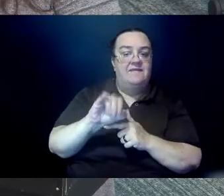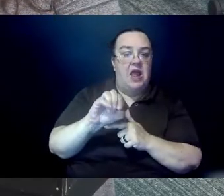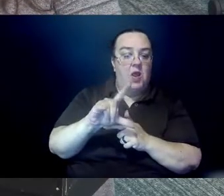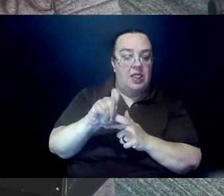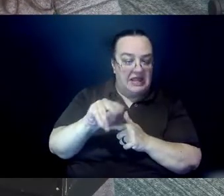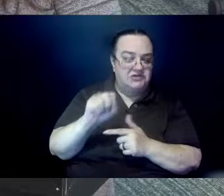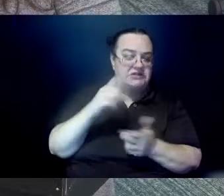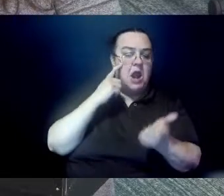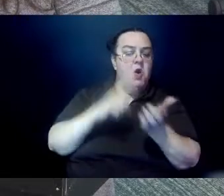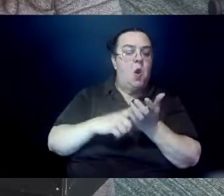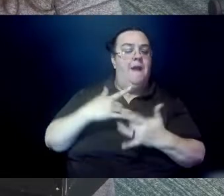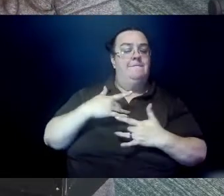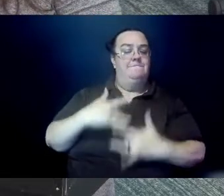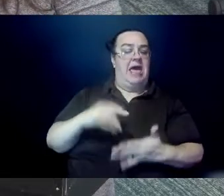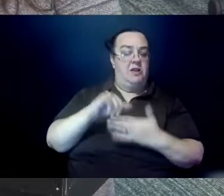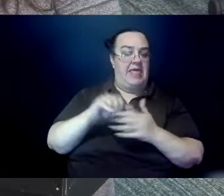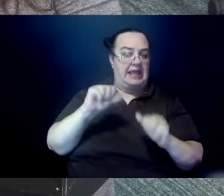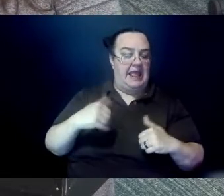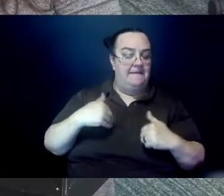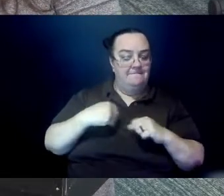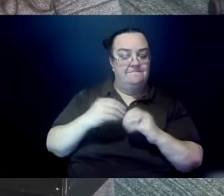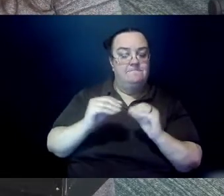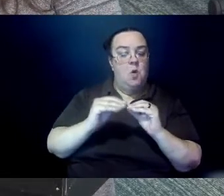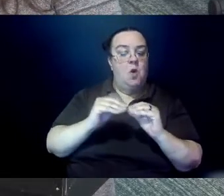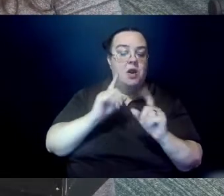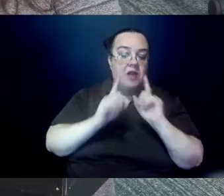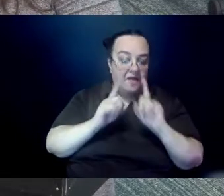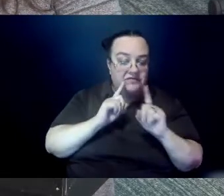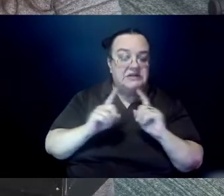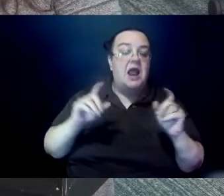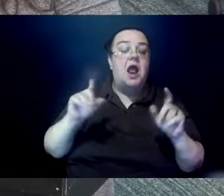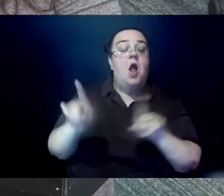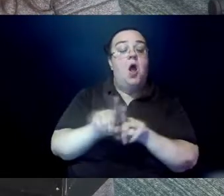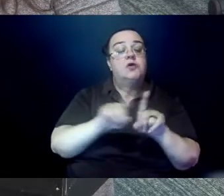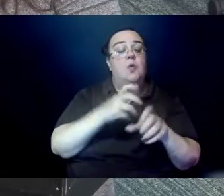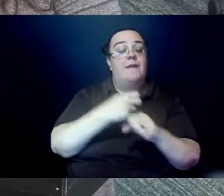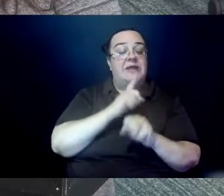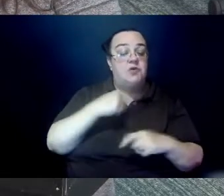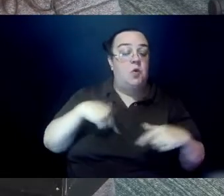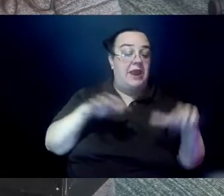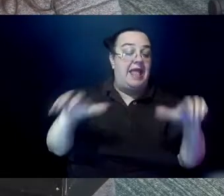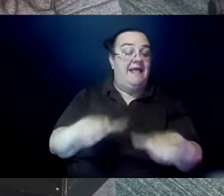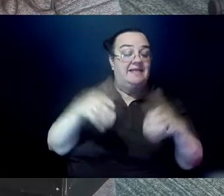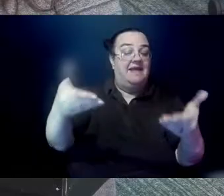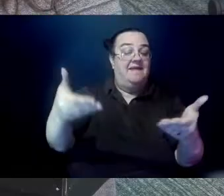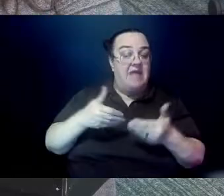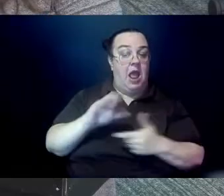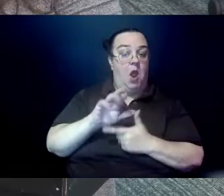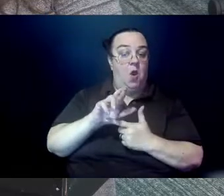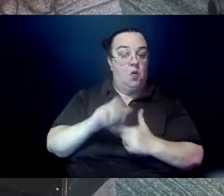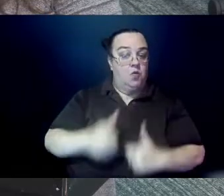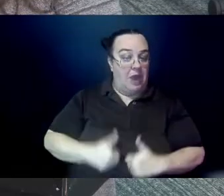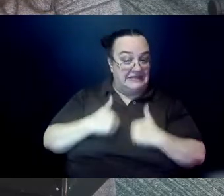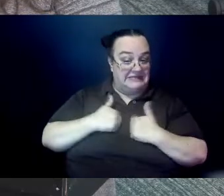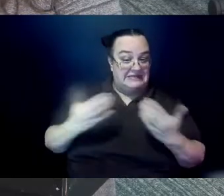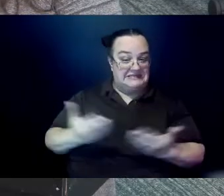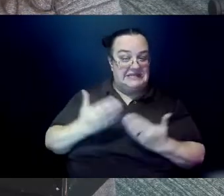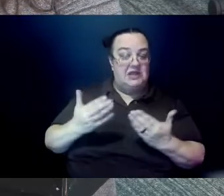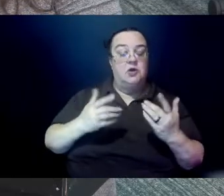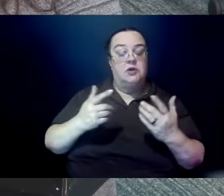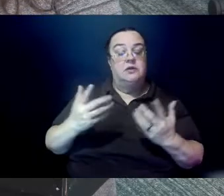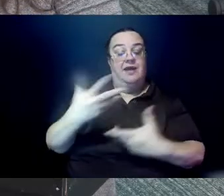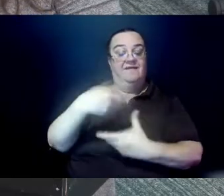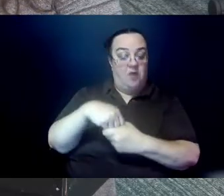conversation. Additionally, let's make sure that we actively invite Cheverly residents to the table so that we can all think through the solutions